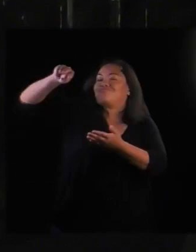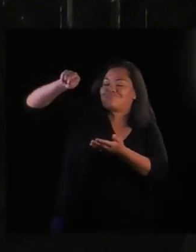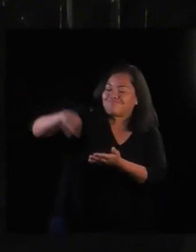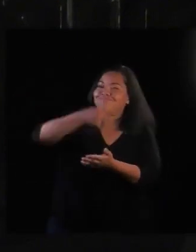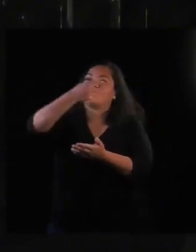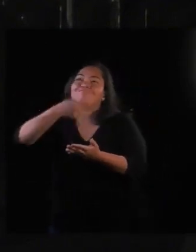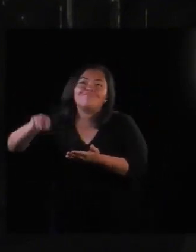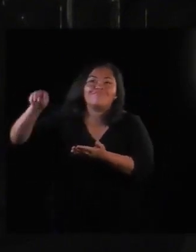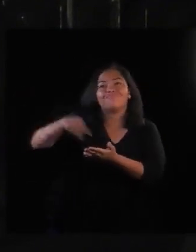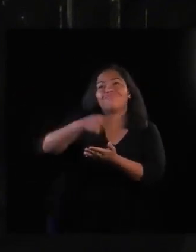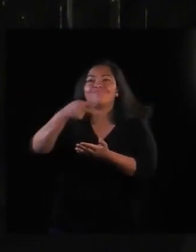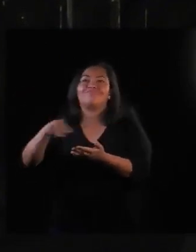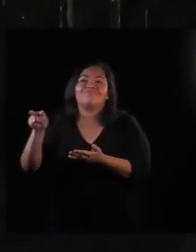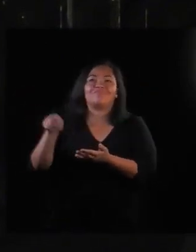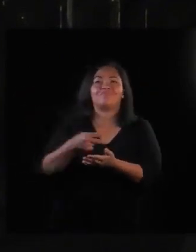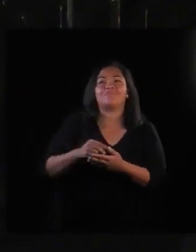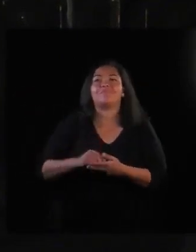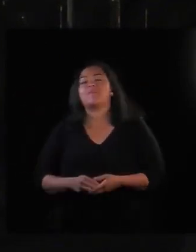to dancing.